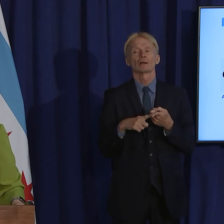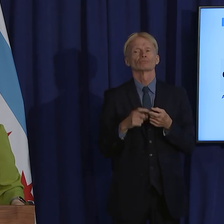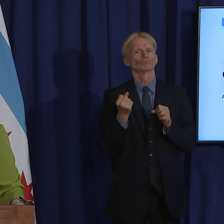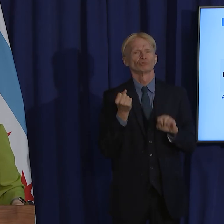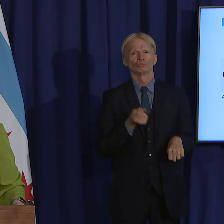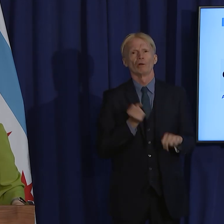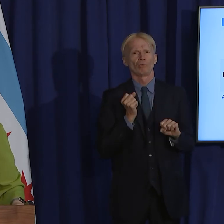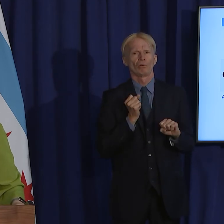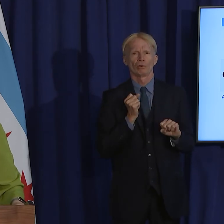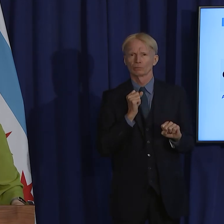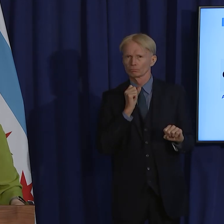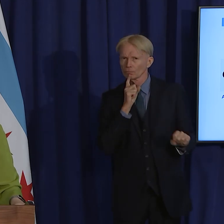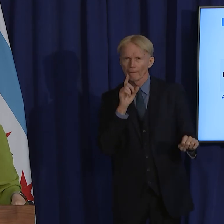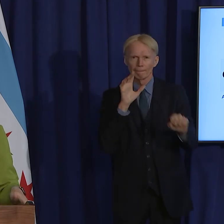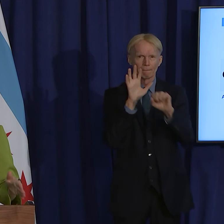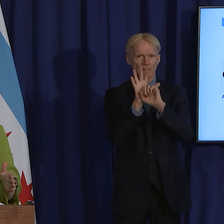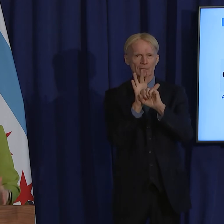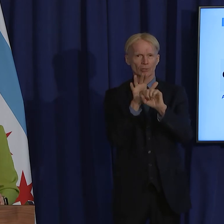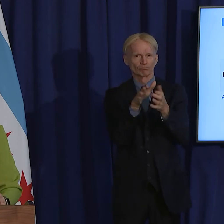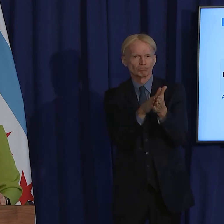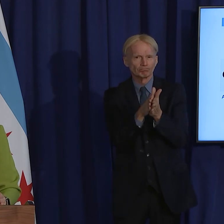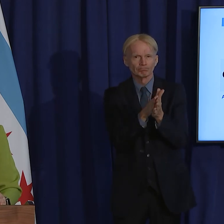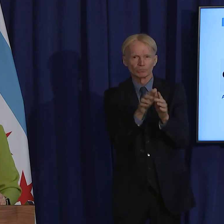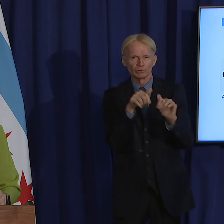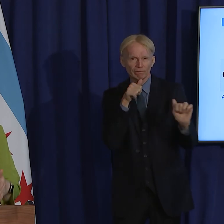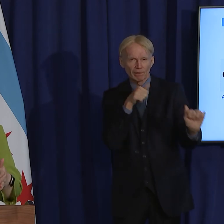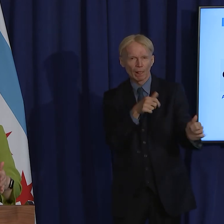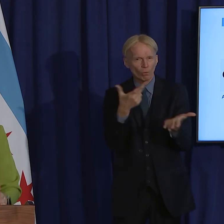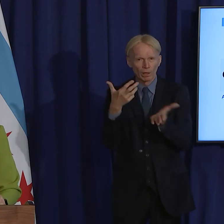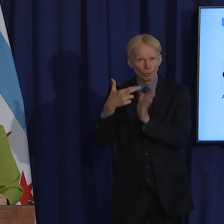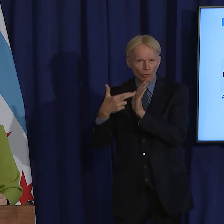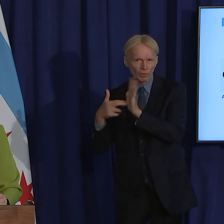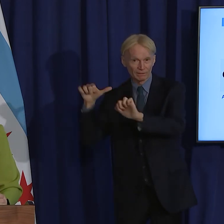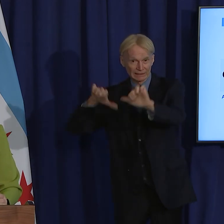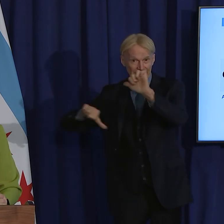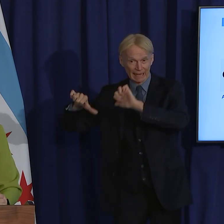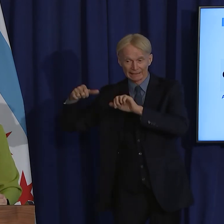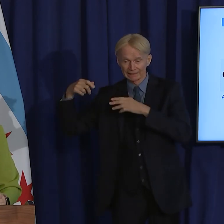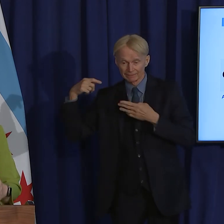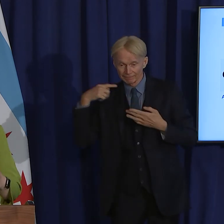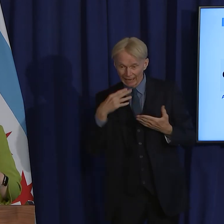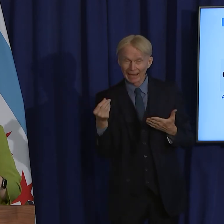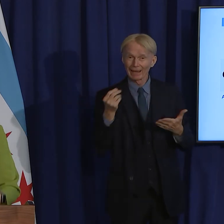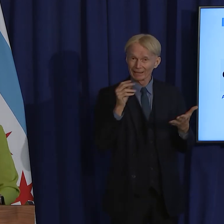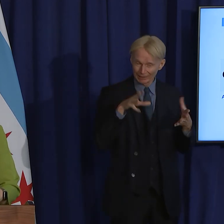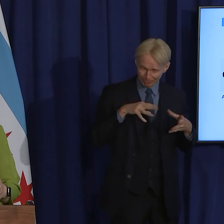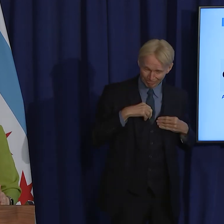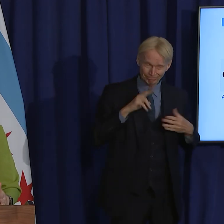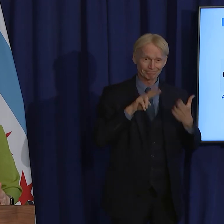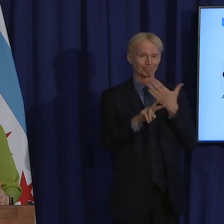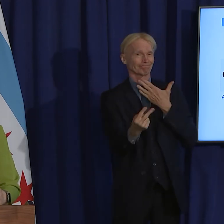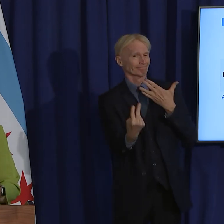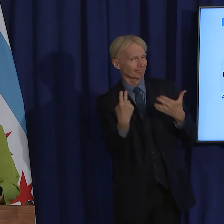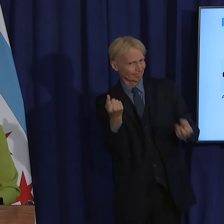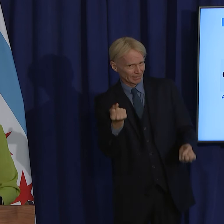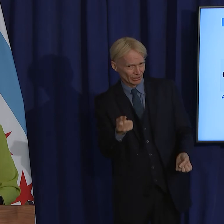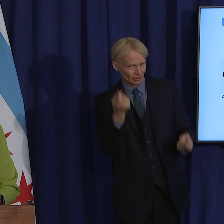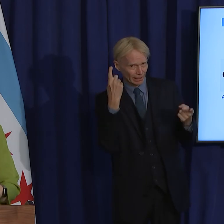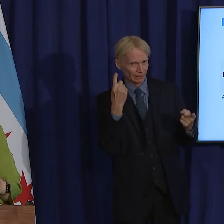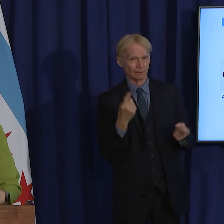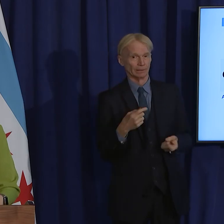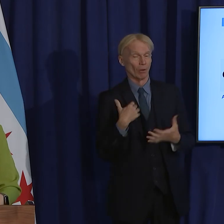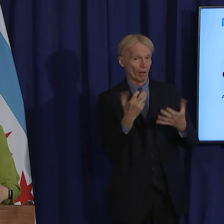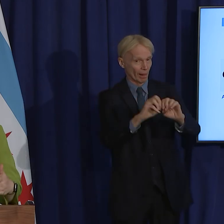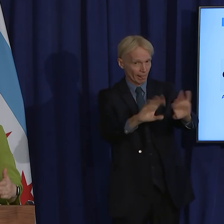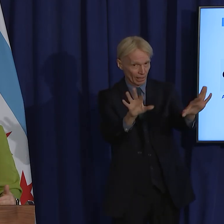committed, as I said, to following the science on this and being very transparent about it. I want to be really clear with